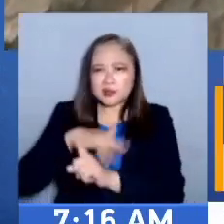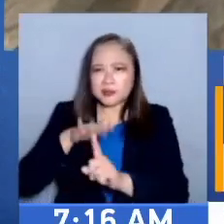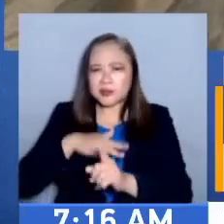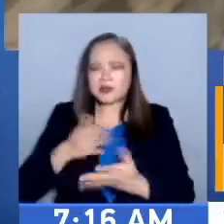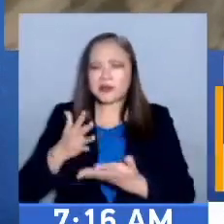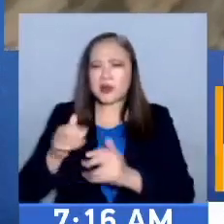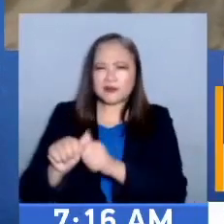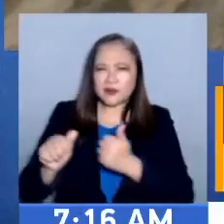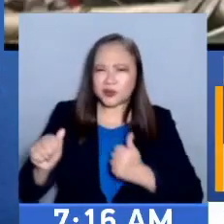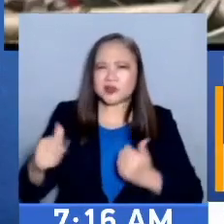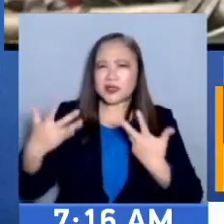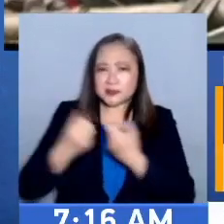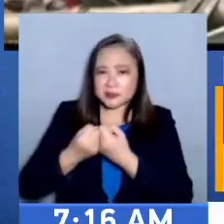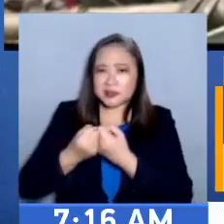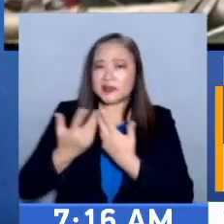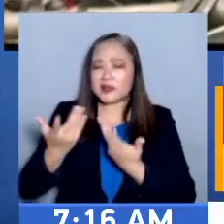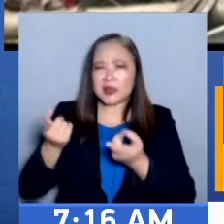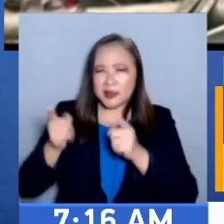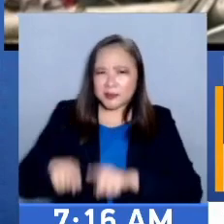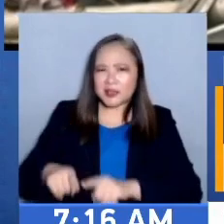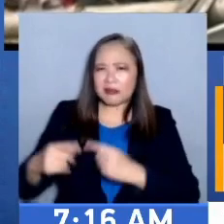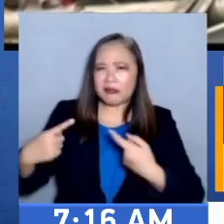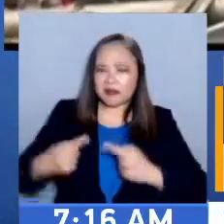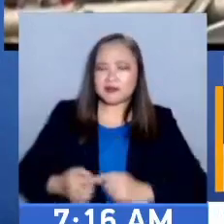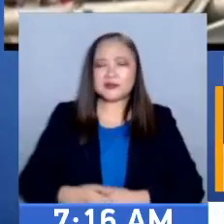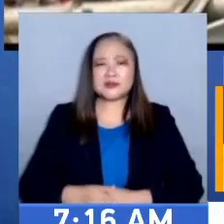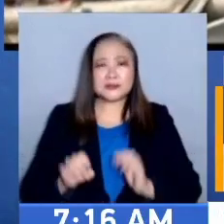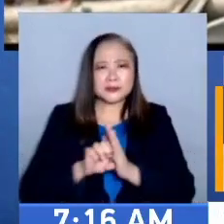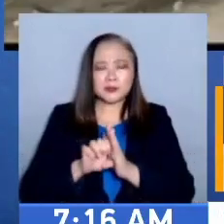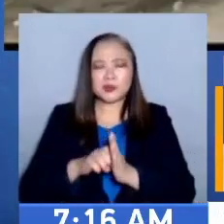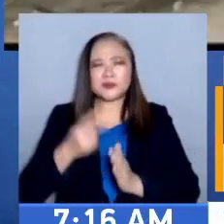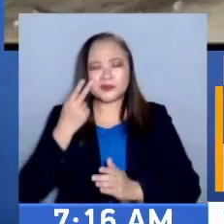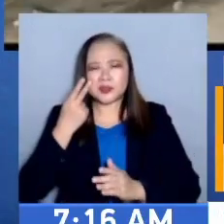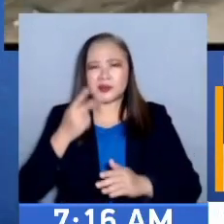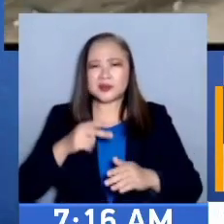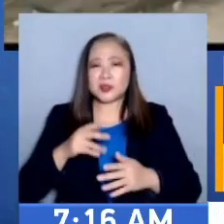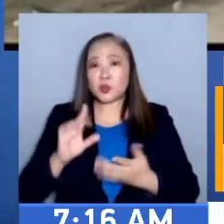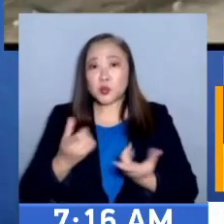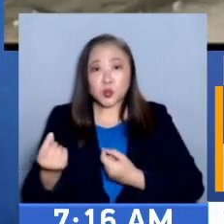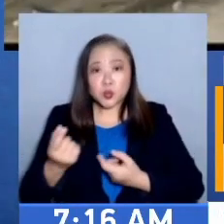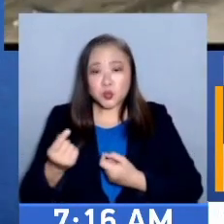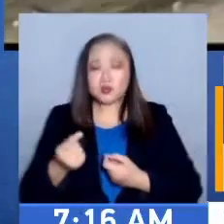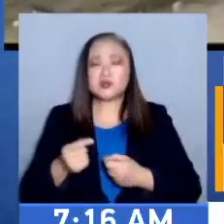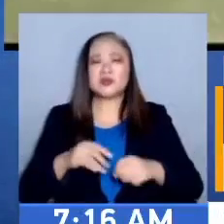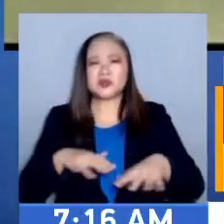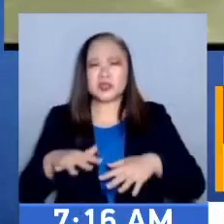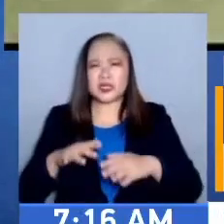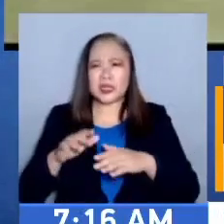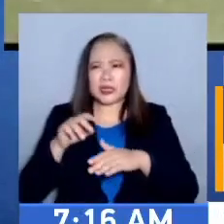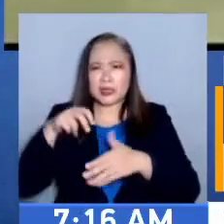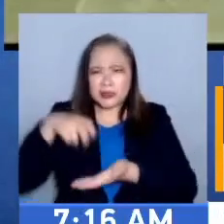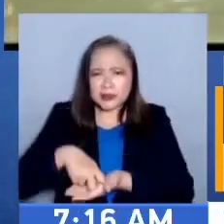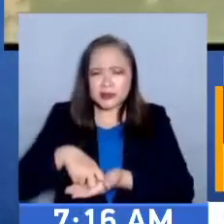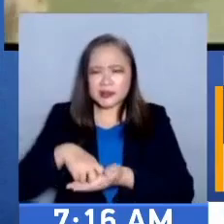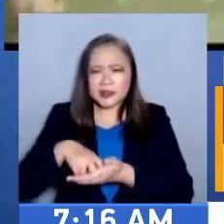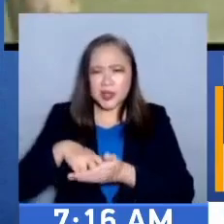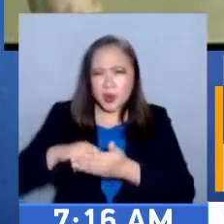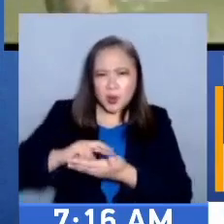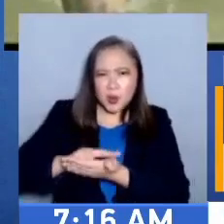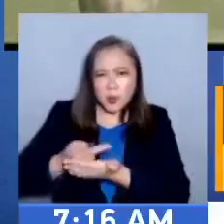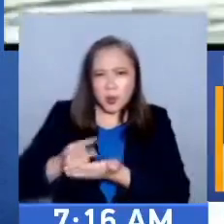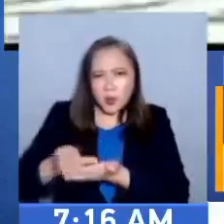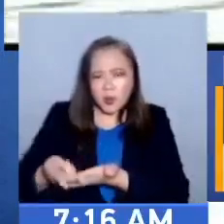example Ah yung shake drop and roar tandaan po natin yan kapag may malakas na lindol and nasa cost lines po tayo